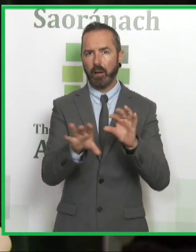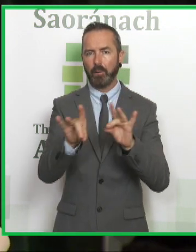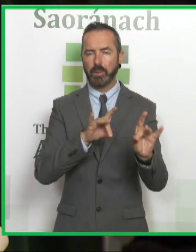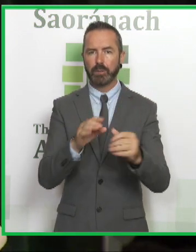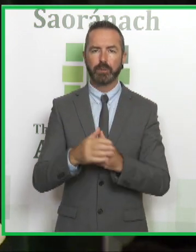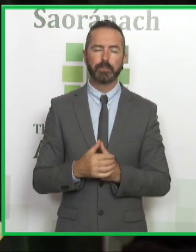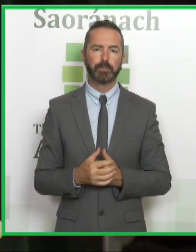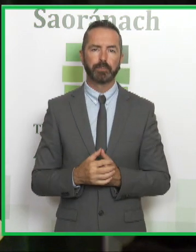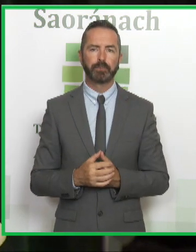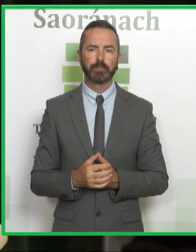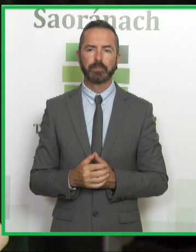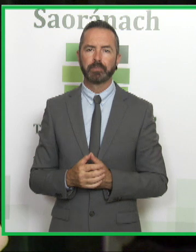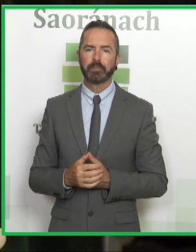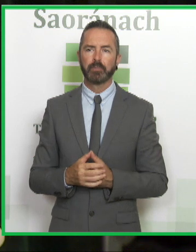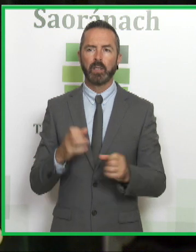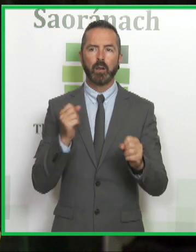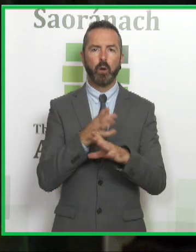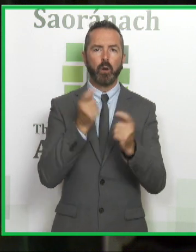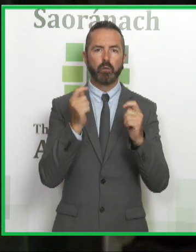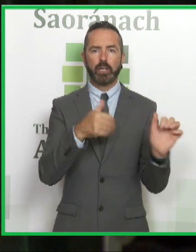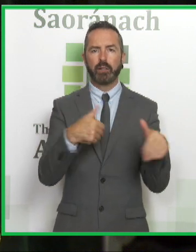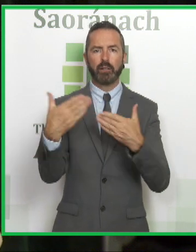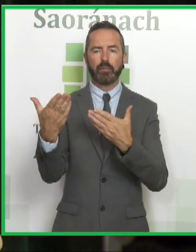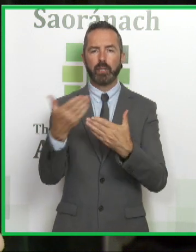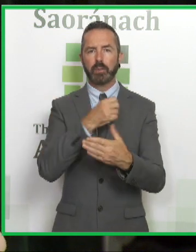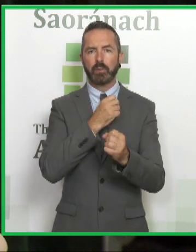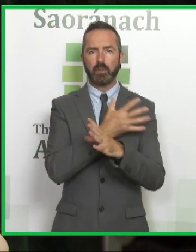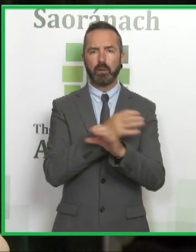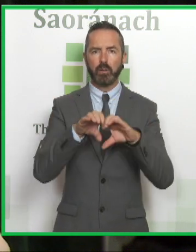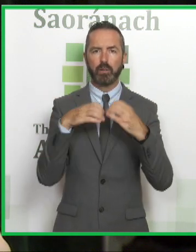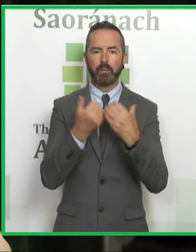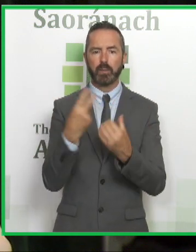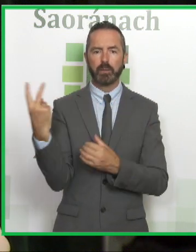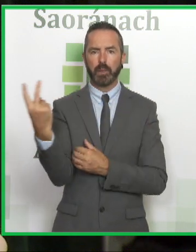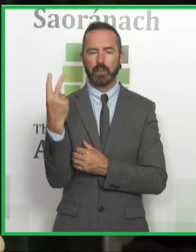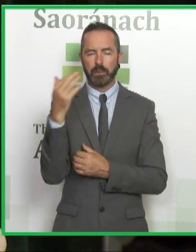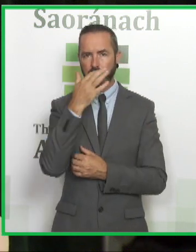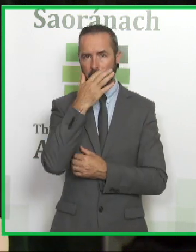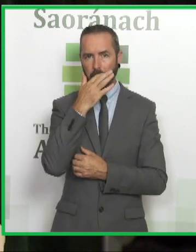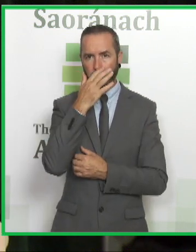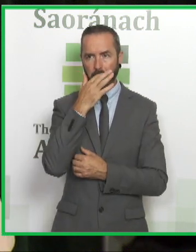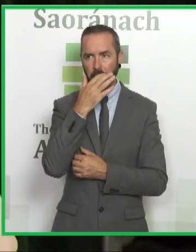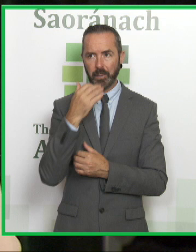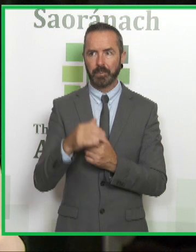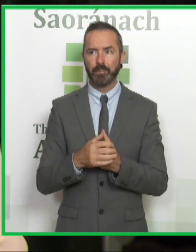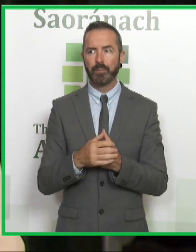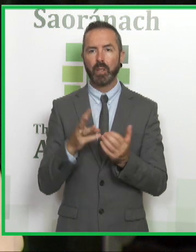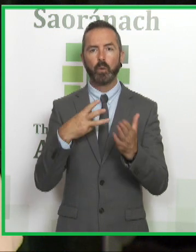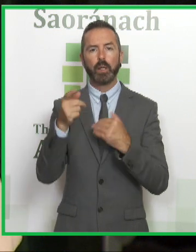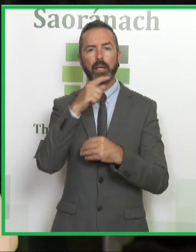the training will be available to all community partners. When I say that, I